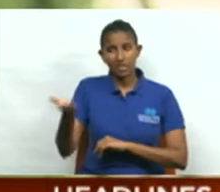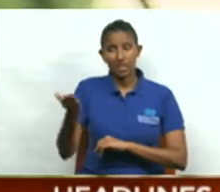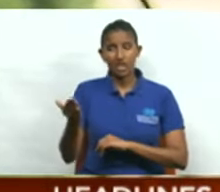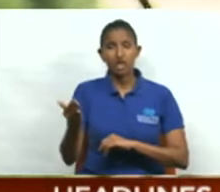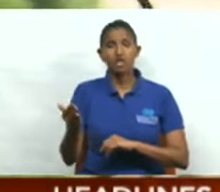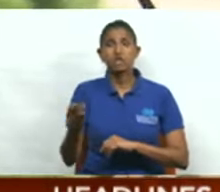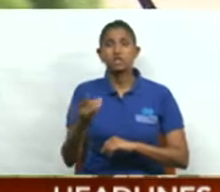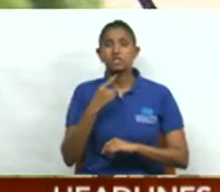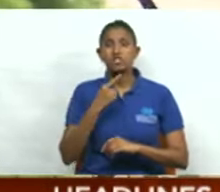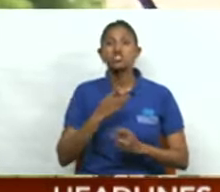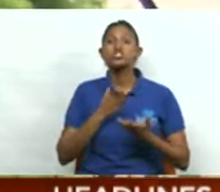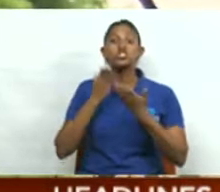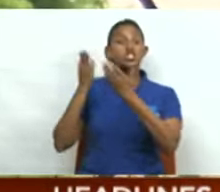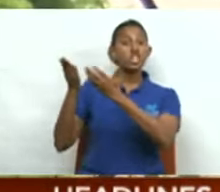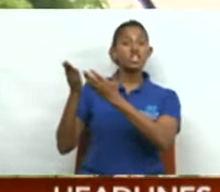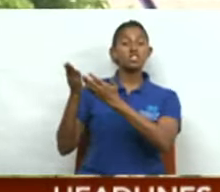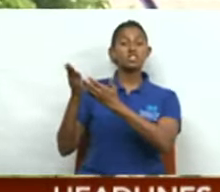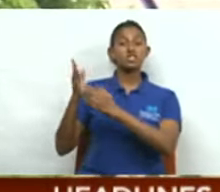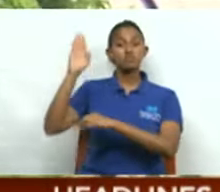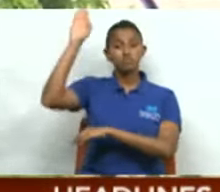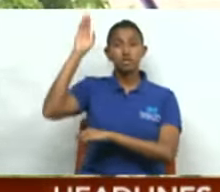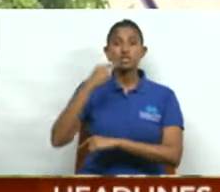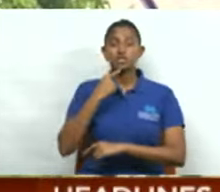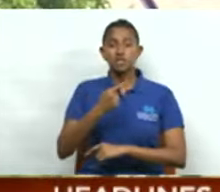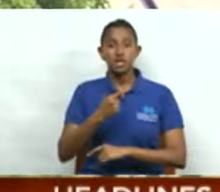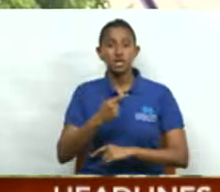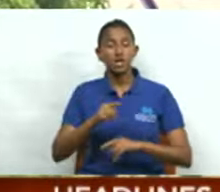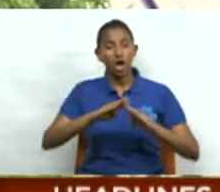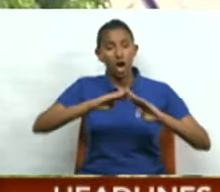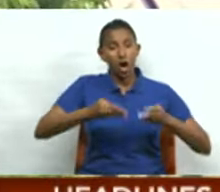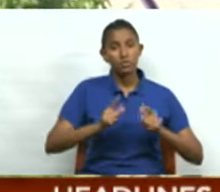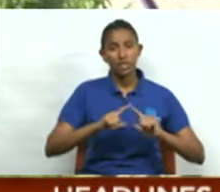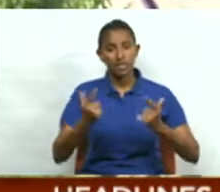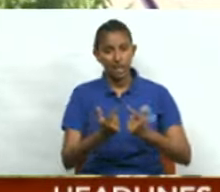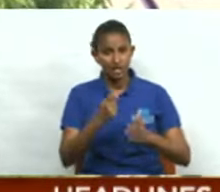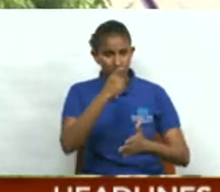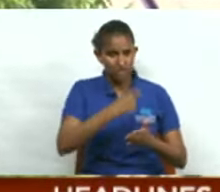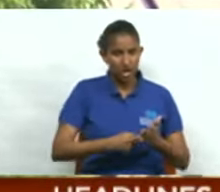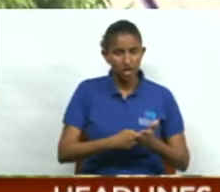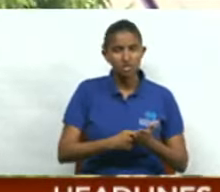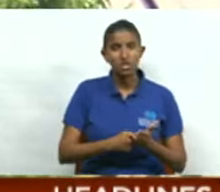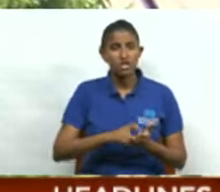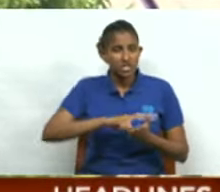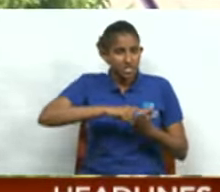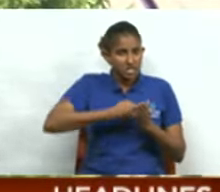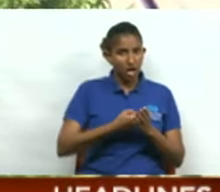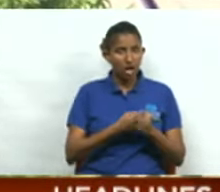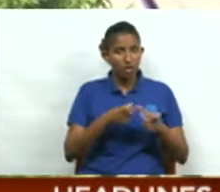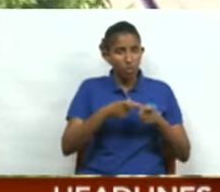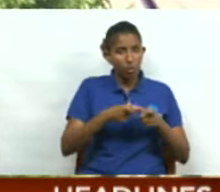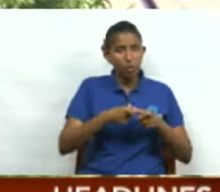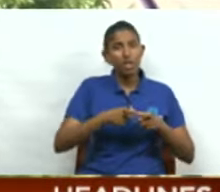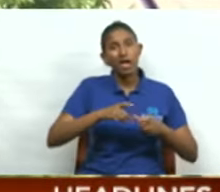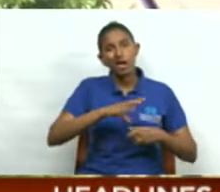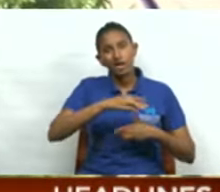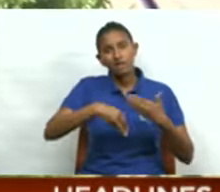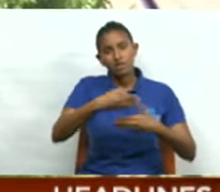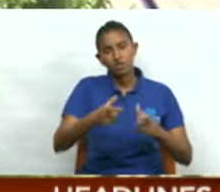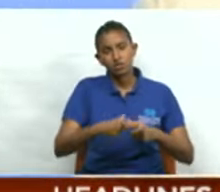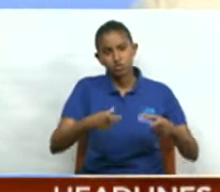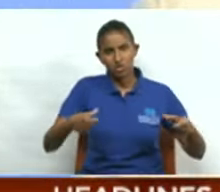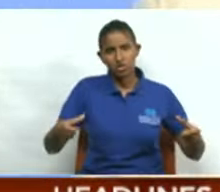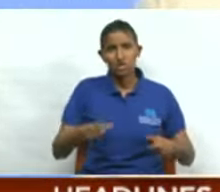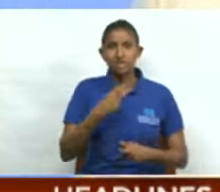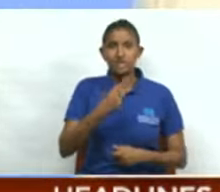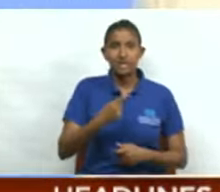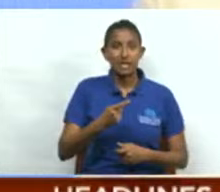Minister that the property tax be implemented incrementally to ease the burden on citizens, adding that its implementation could cost the PNM the